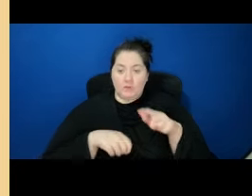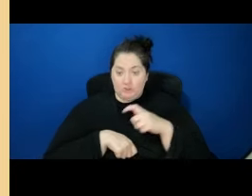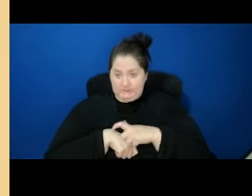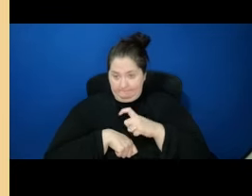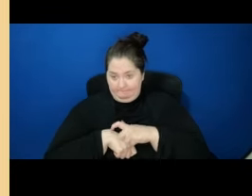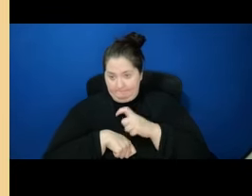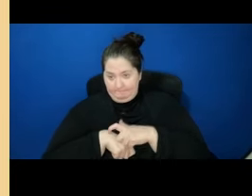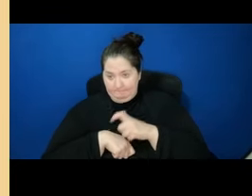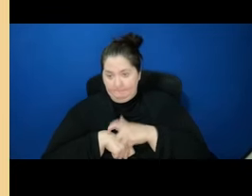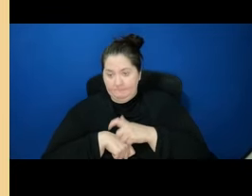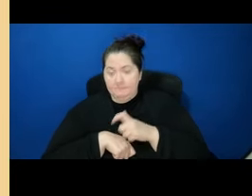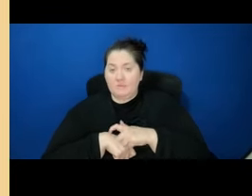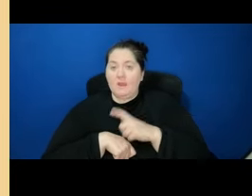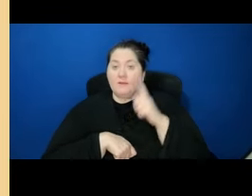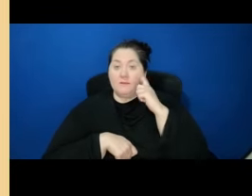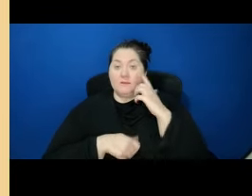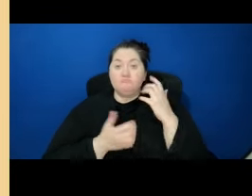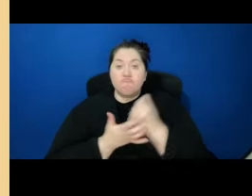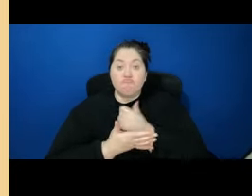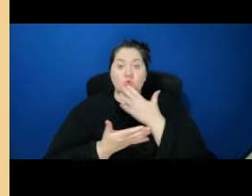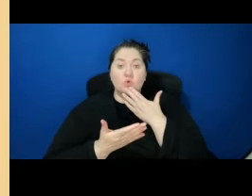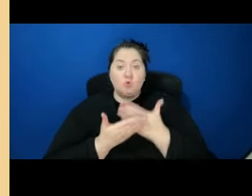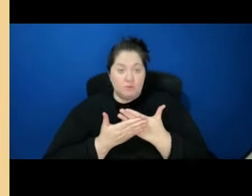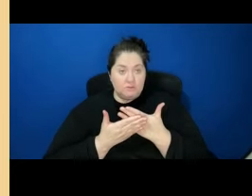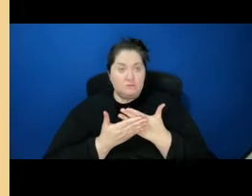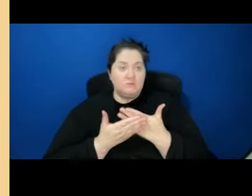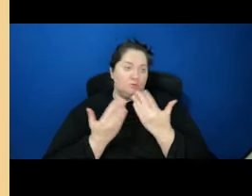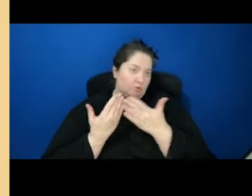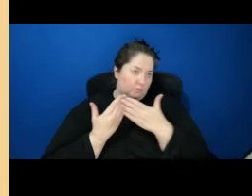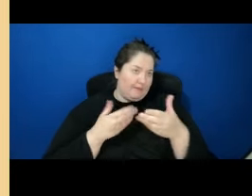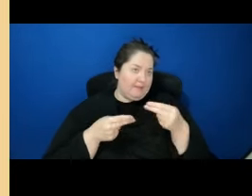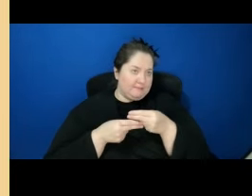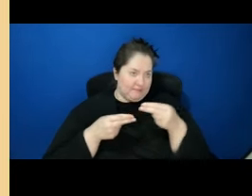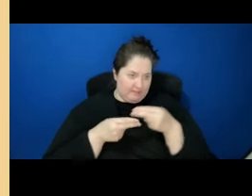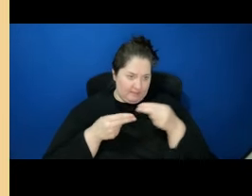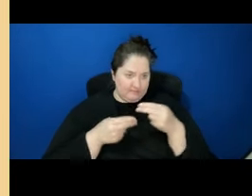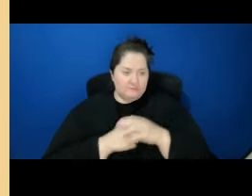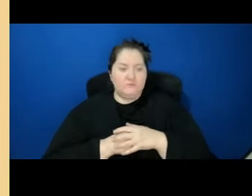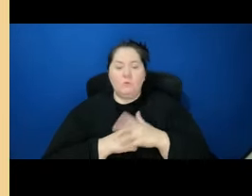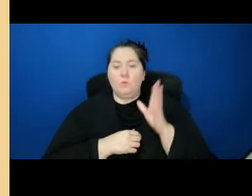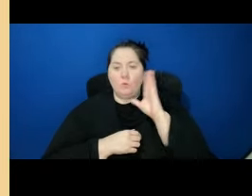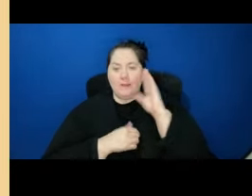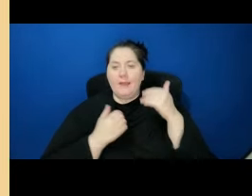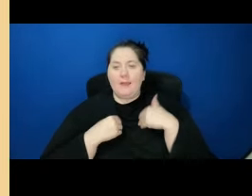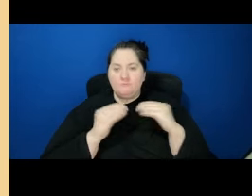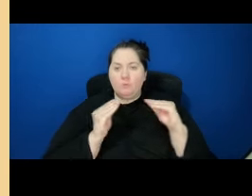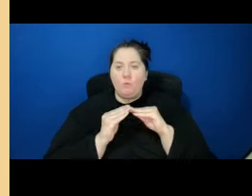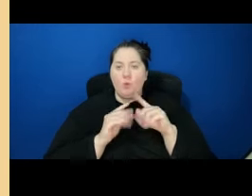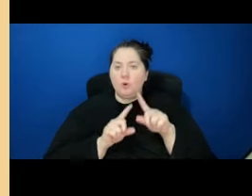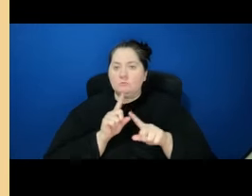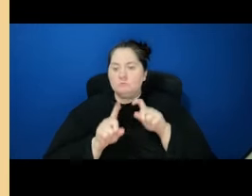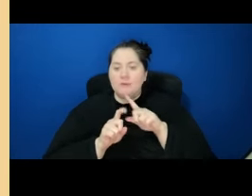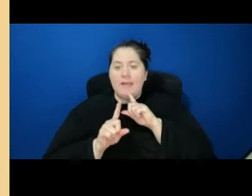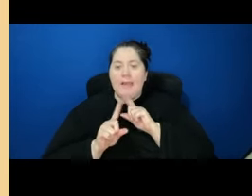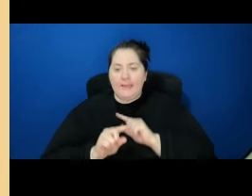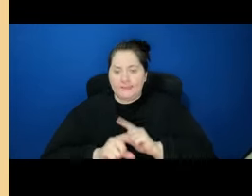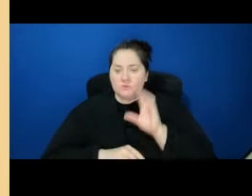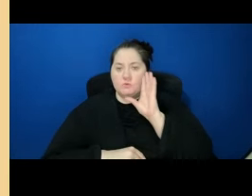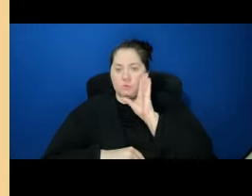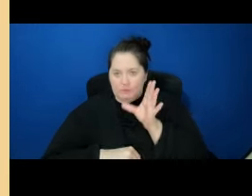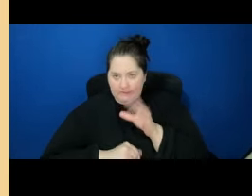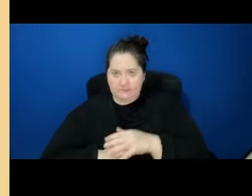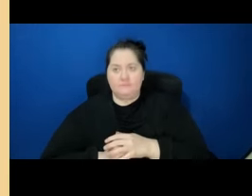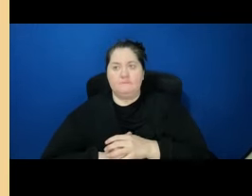here. I think this is time to move on to the remaining slides. We'll have an additional continuing question and